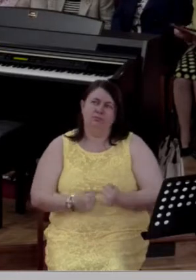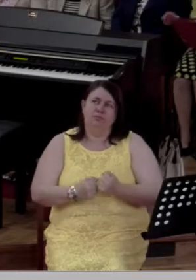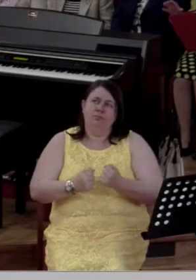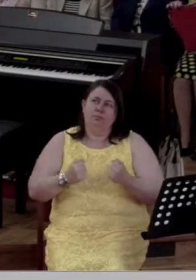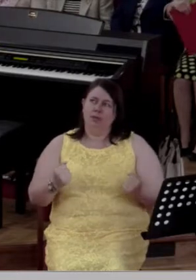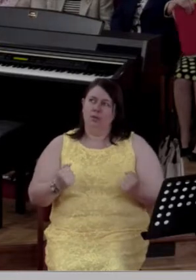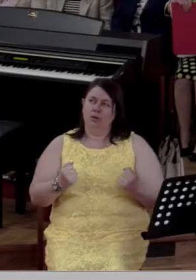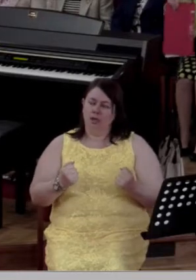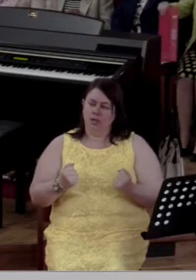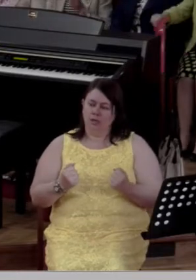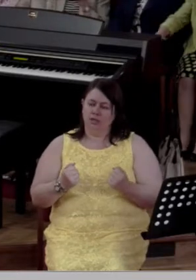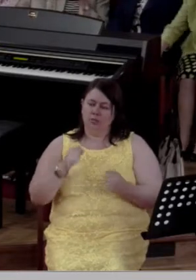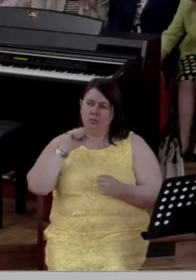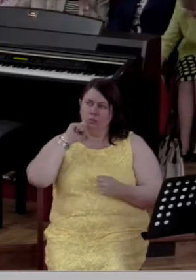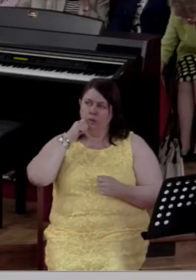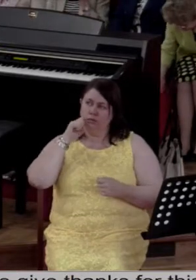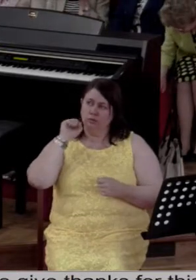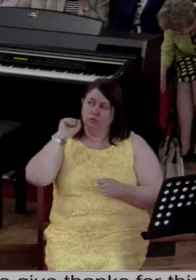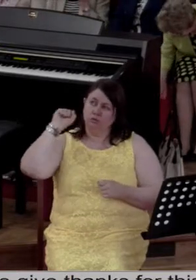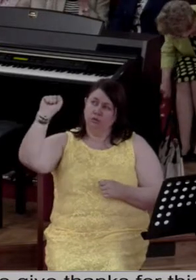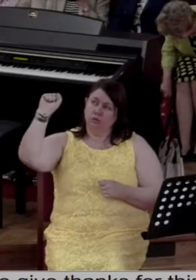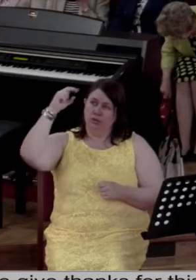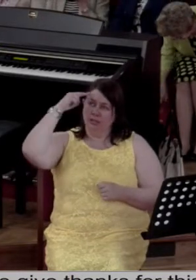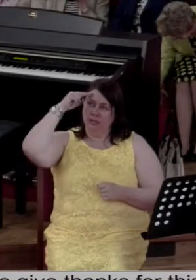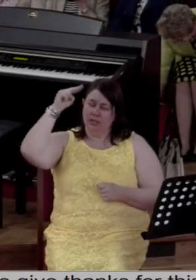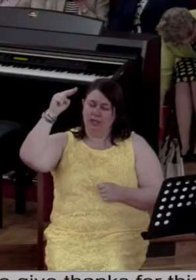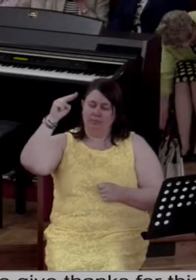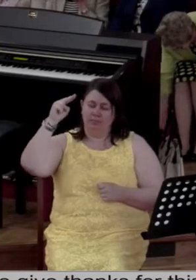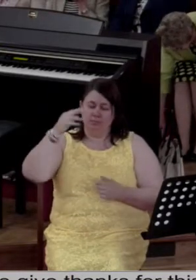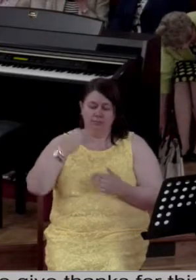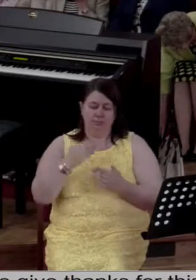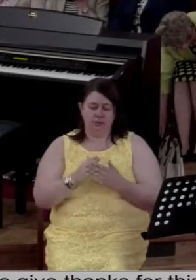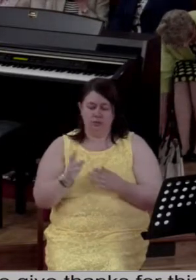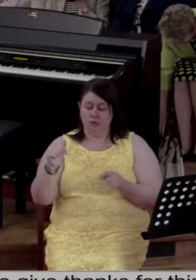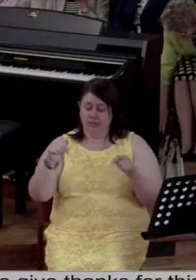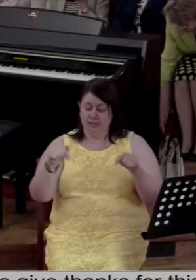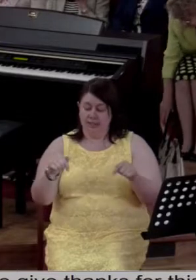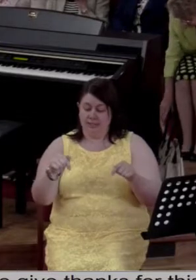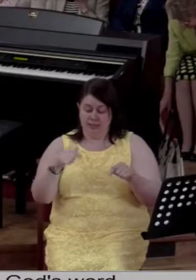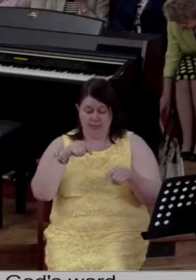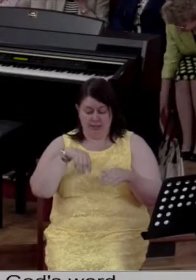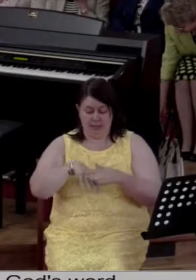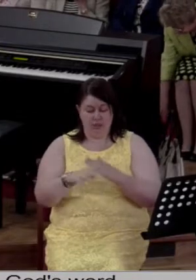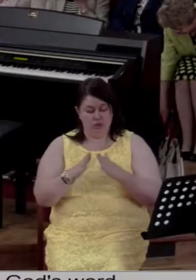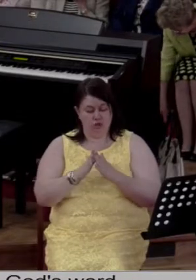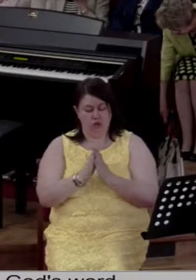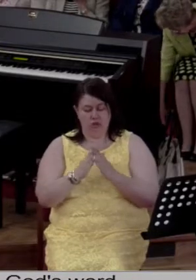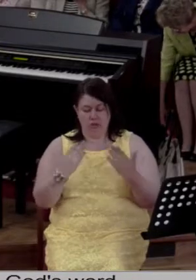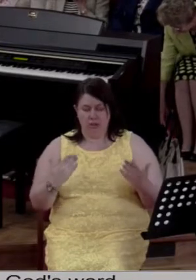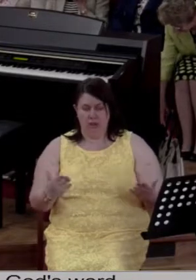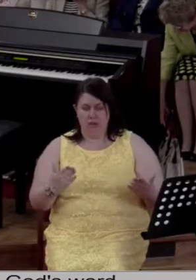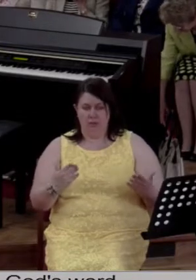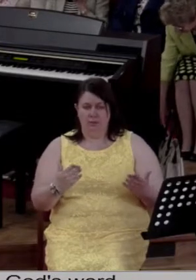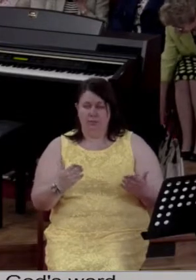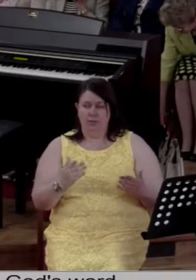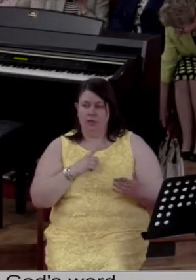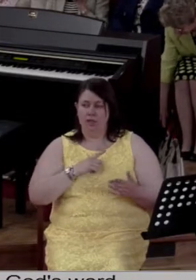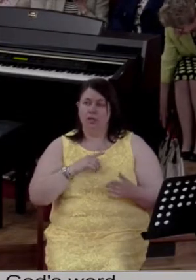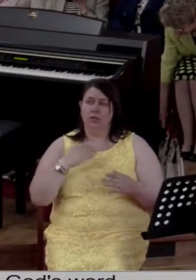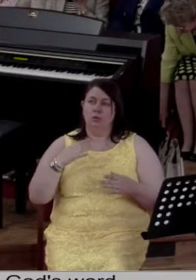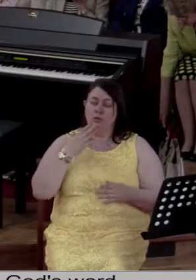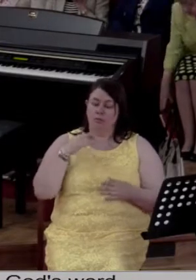strength will be to your name. And not just in the assembly of your people here and now, but as we live